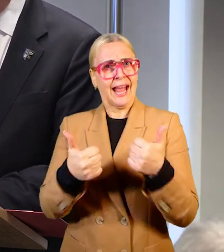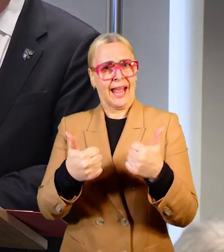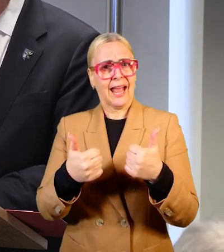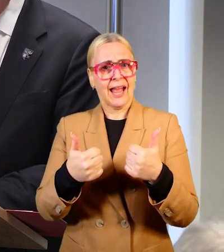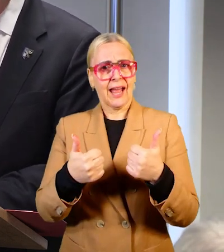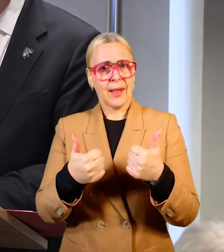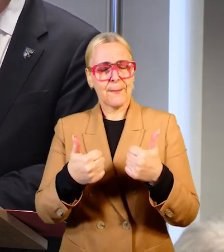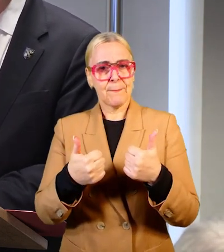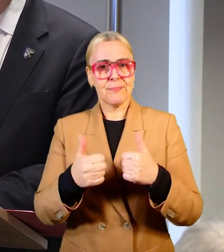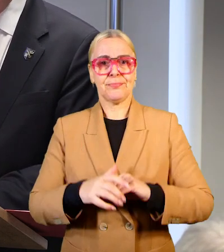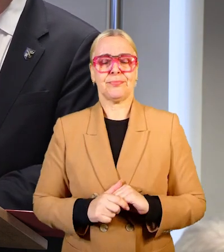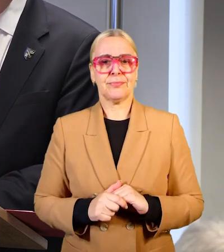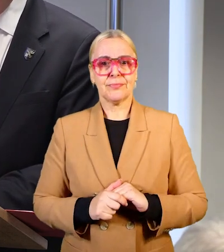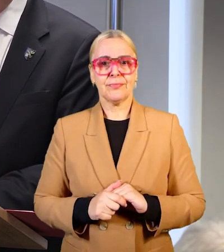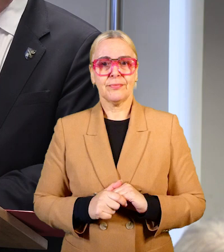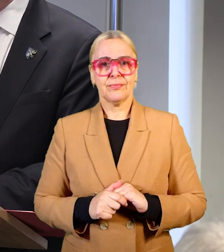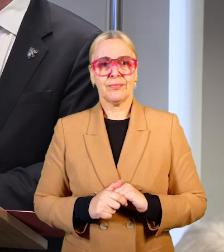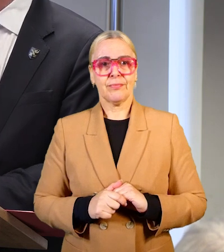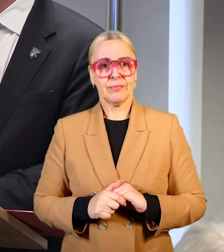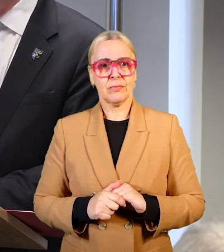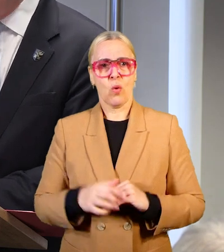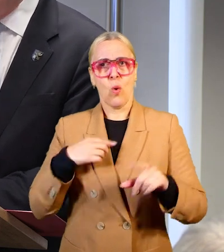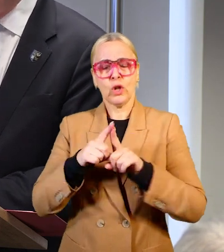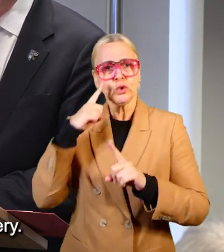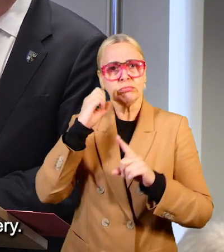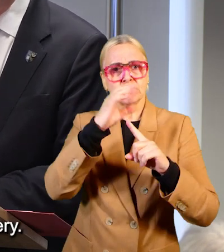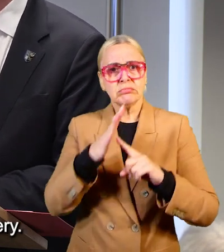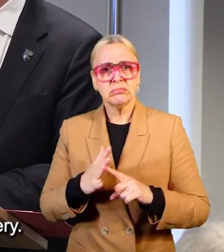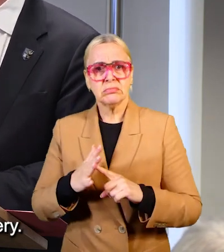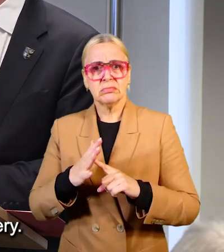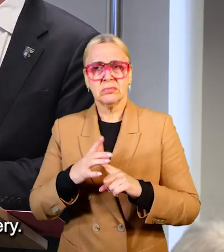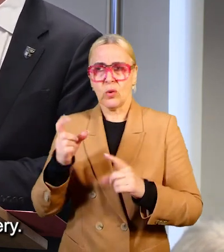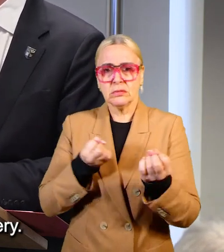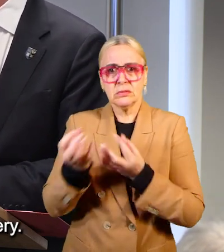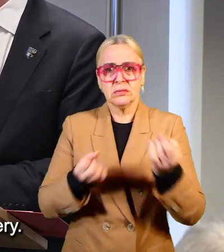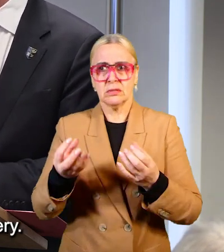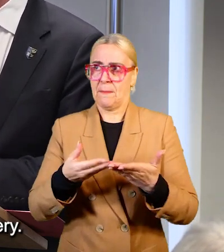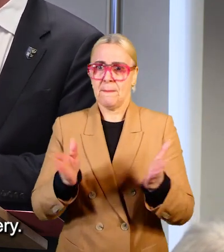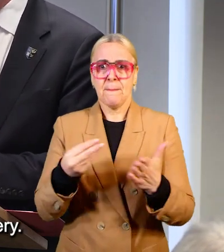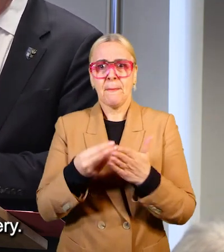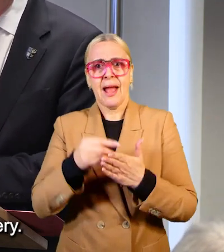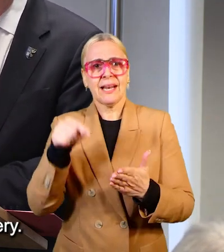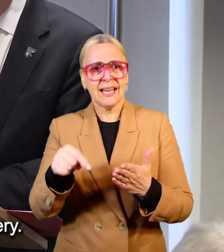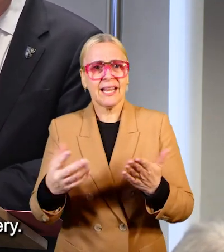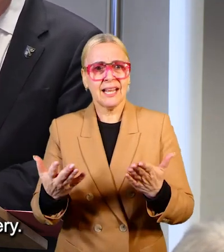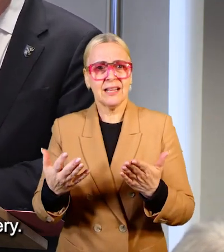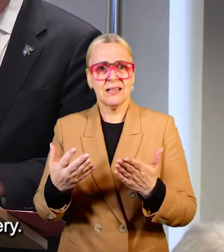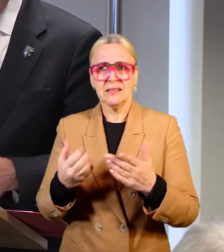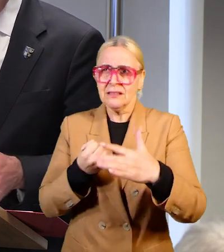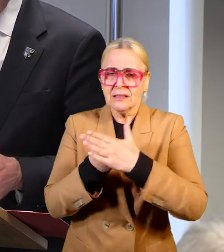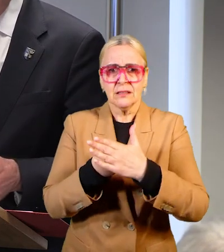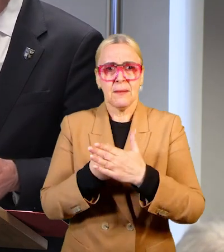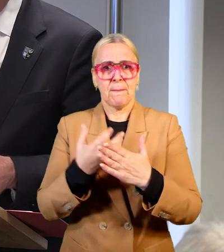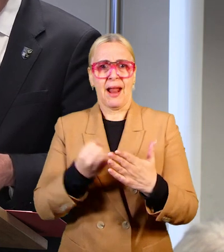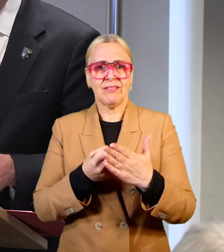delivery. This will result not just in revenue savings, but also more effective service delivery.